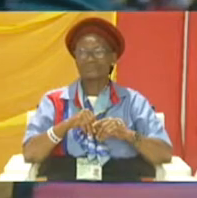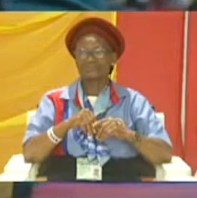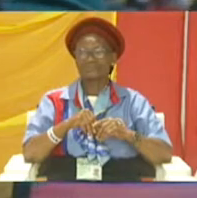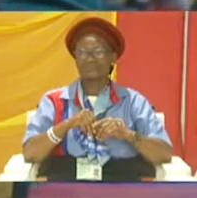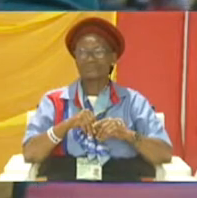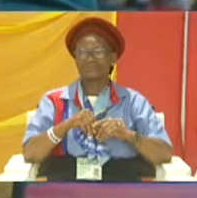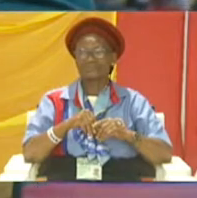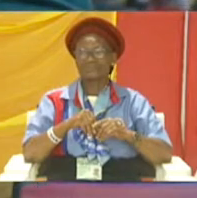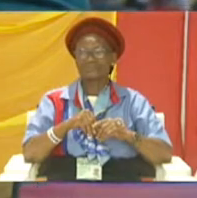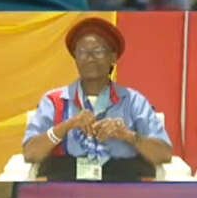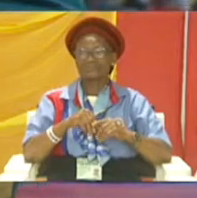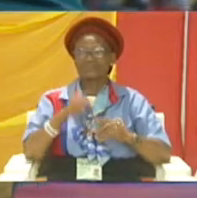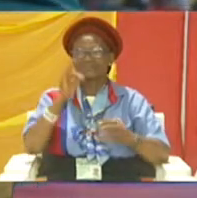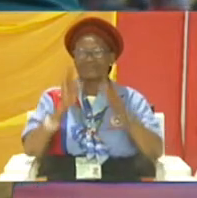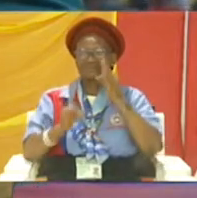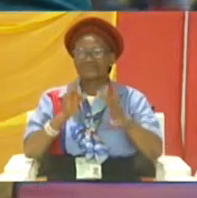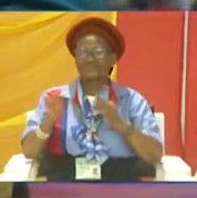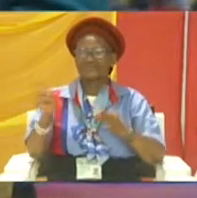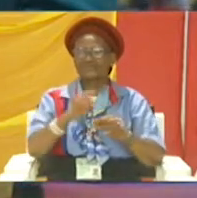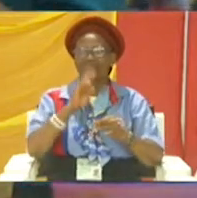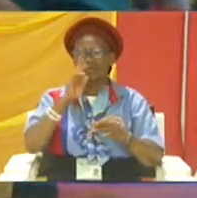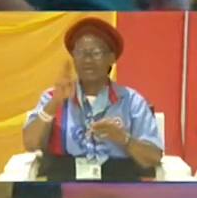If you are sending it by cash,